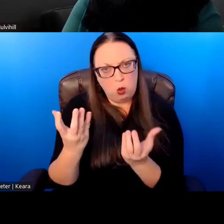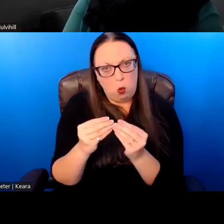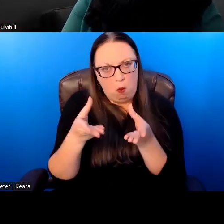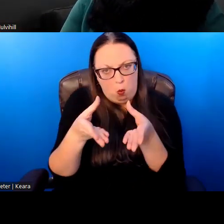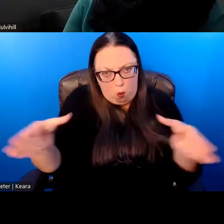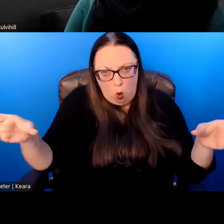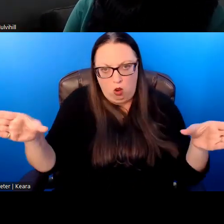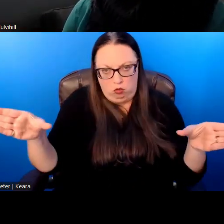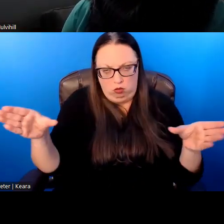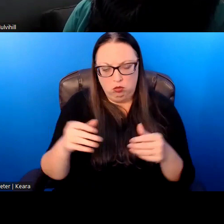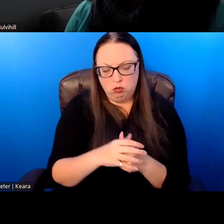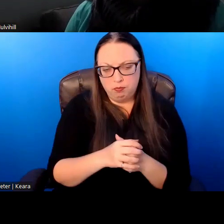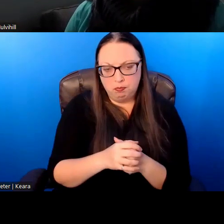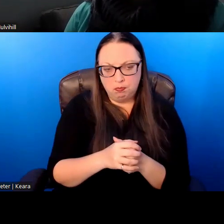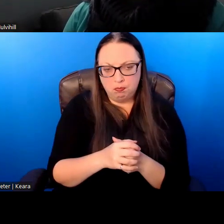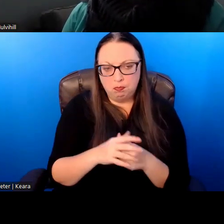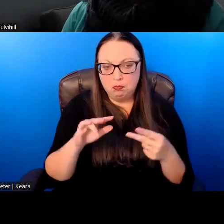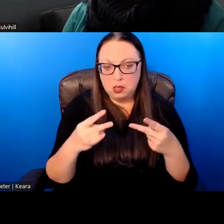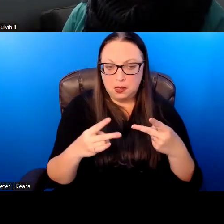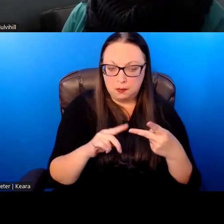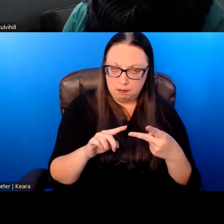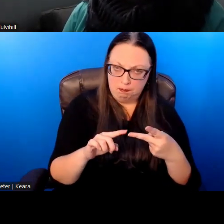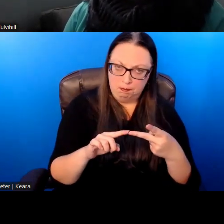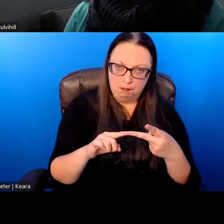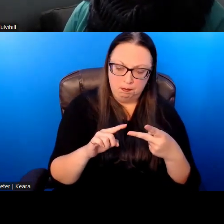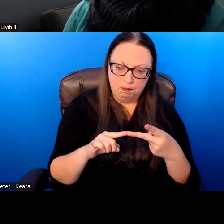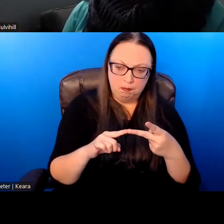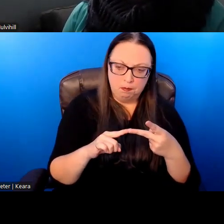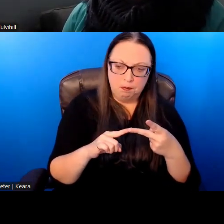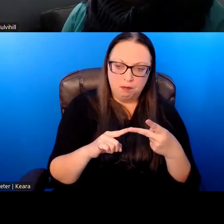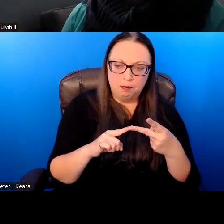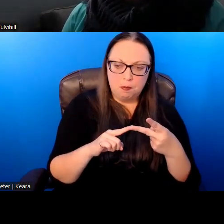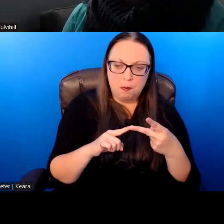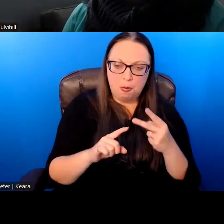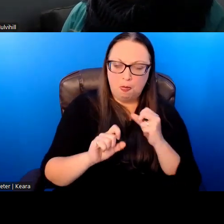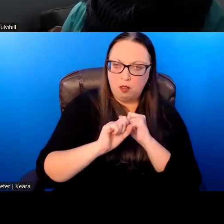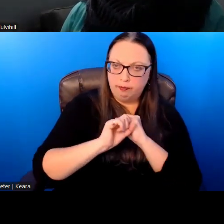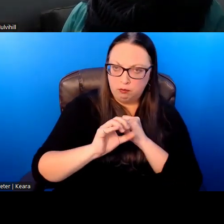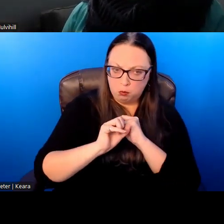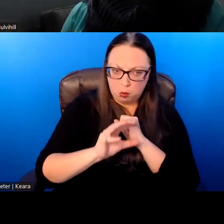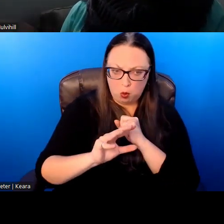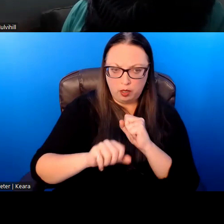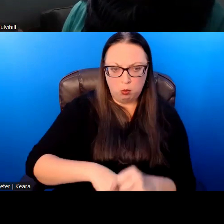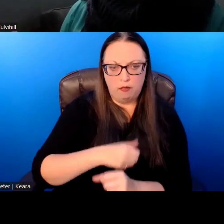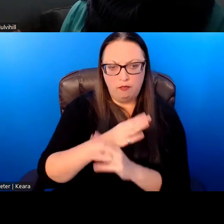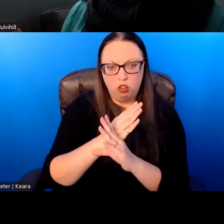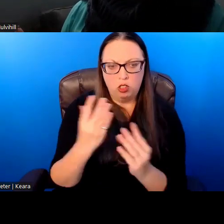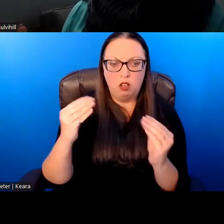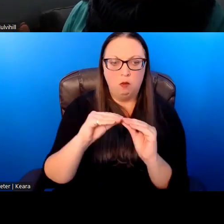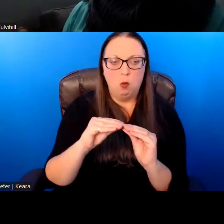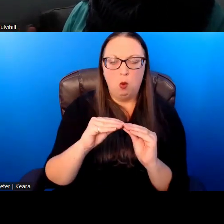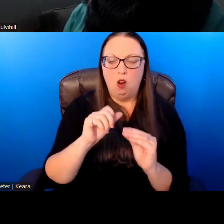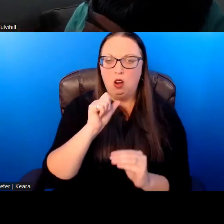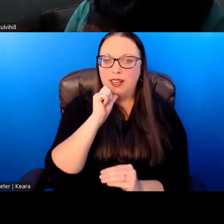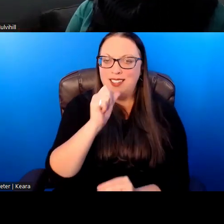support. The second piece that we wanted to dive into was promoting provision of more informal support